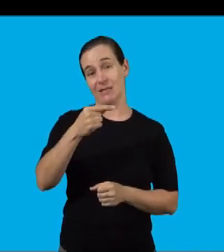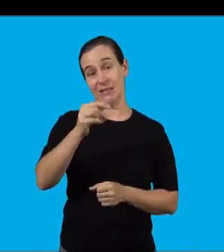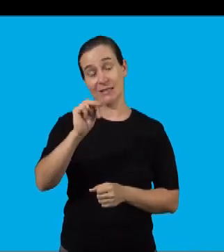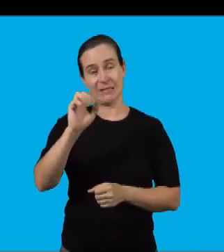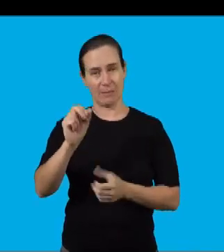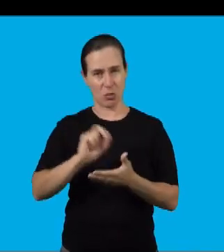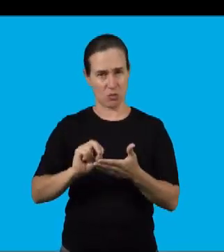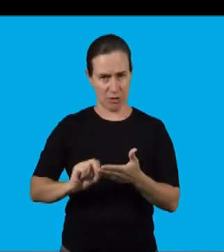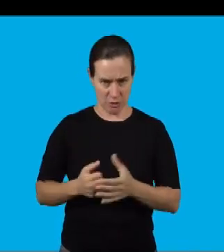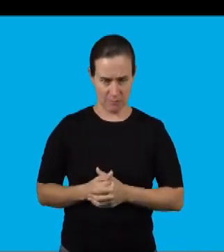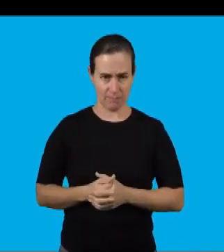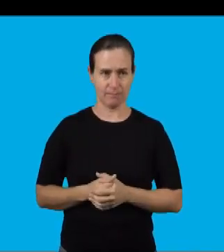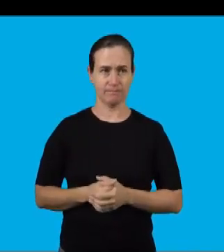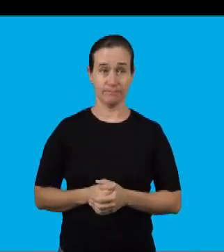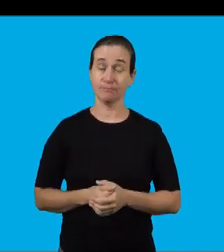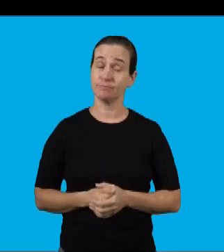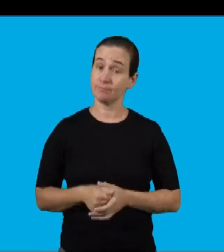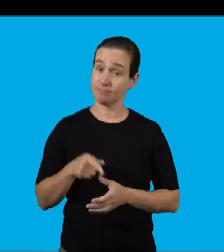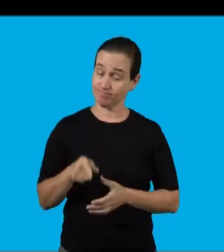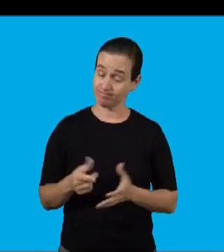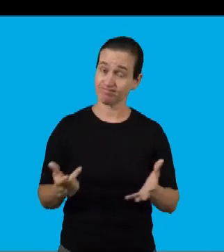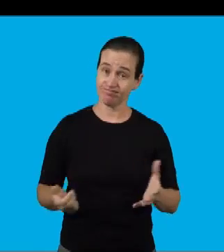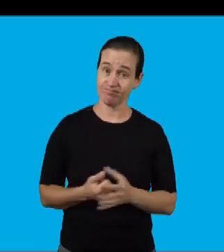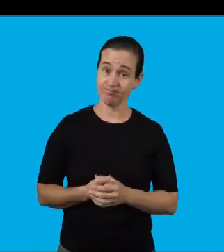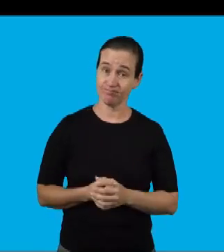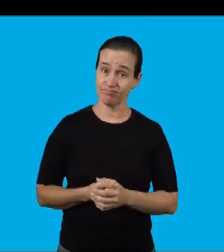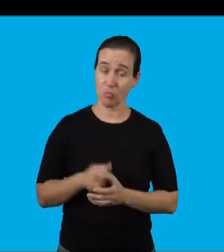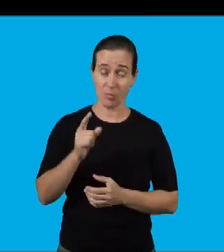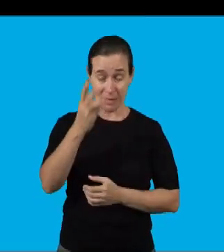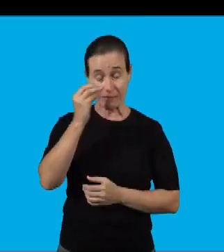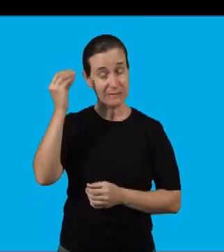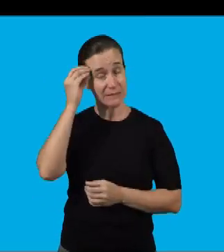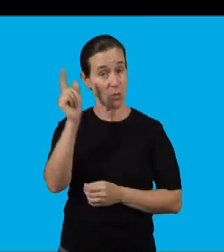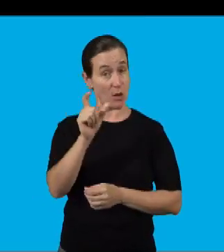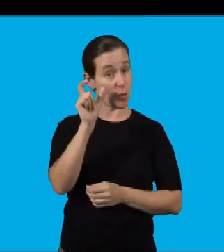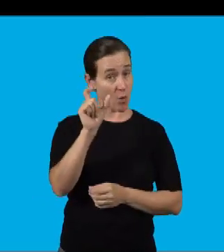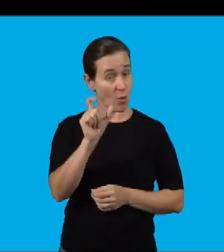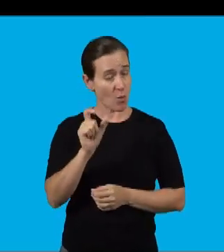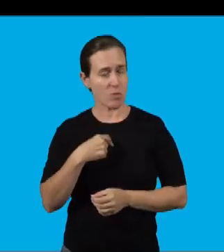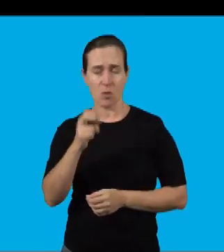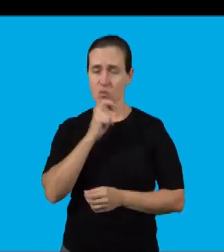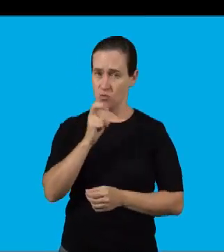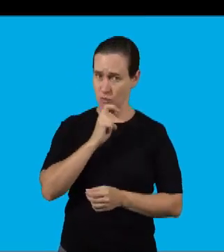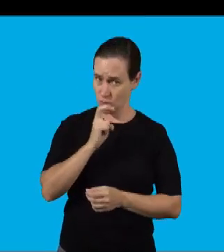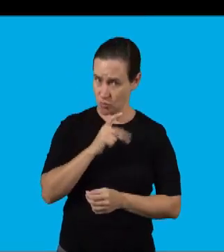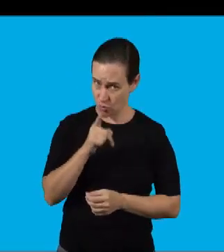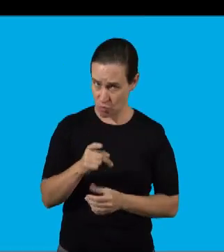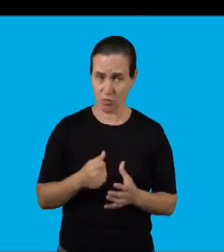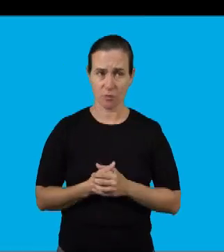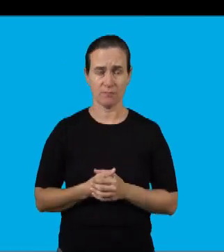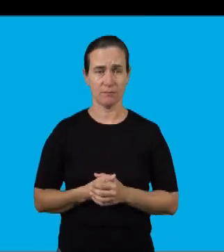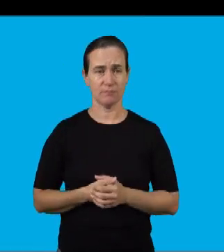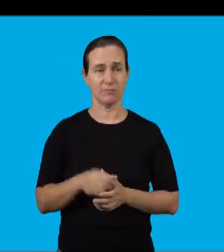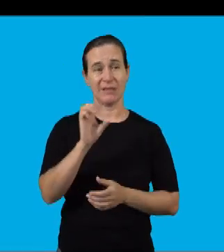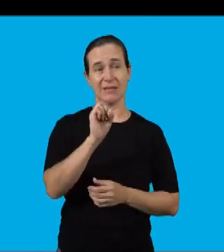also those sigma notations. Then, of course, not forgetting the words that we regularly use when we are